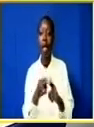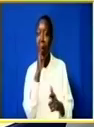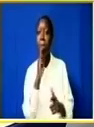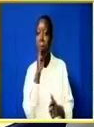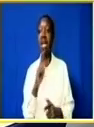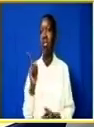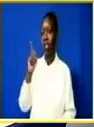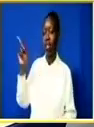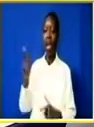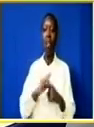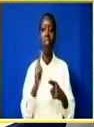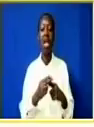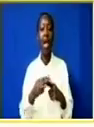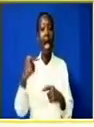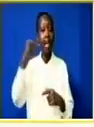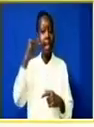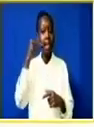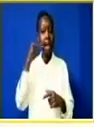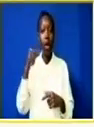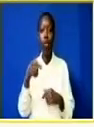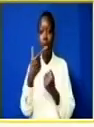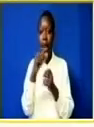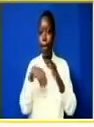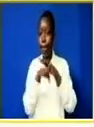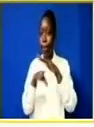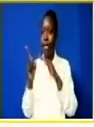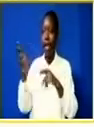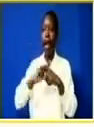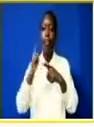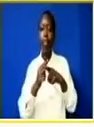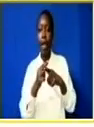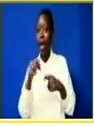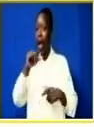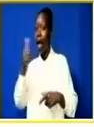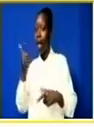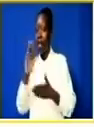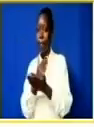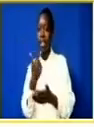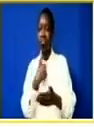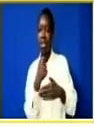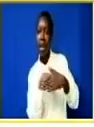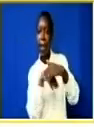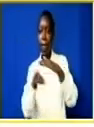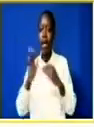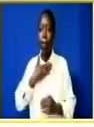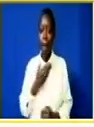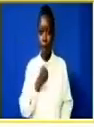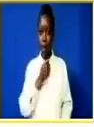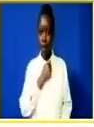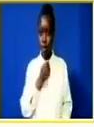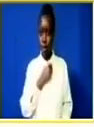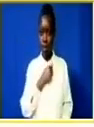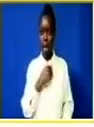my carrots. Let's say it's a nursery. I planted my carrots. Mm-hmm. And here, I planted my potatoes. Yes. Having